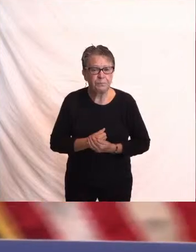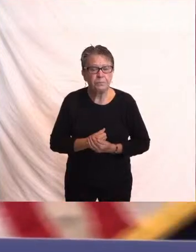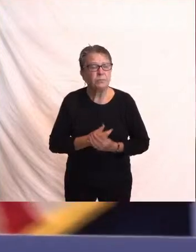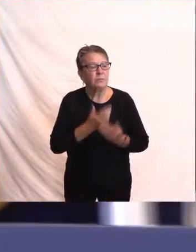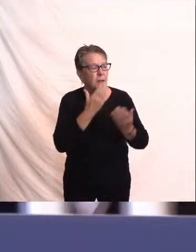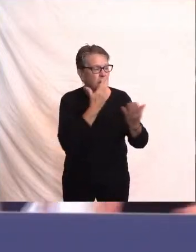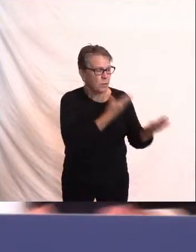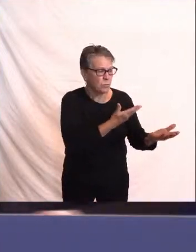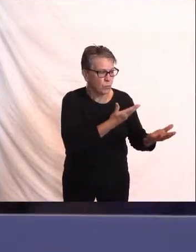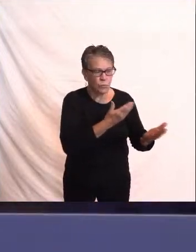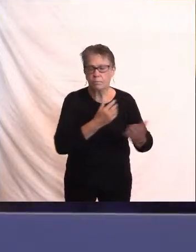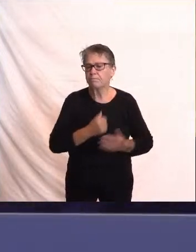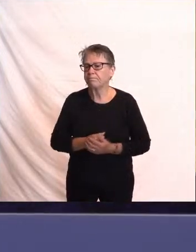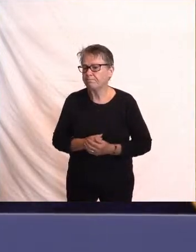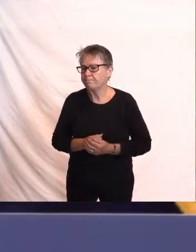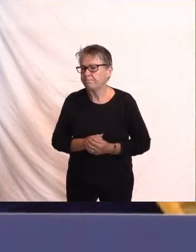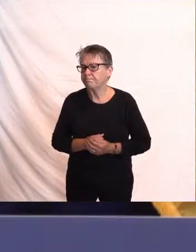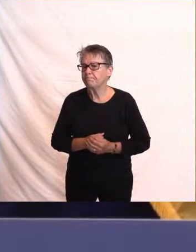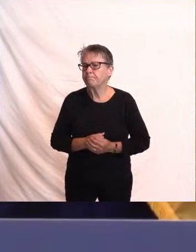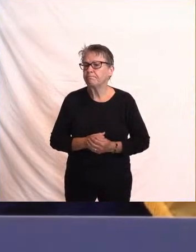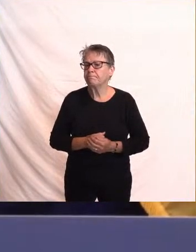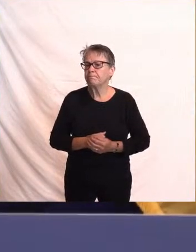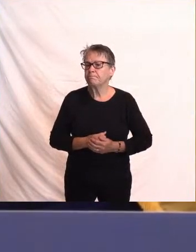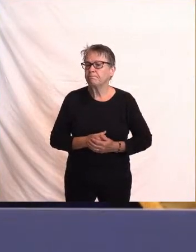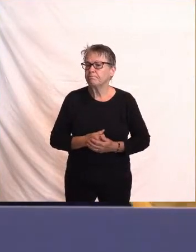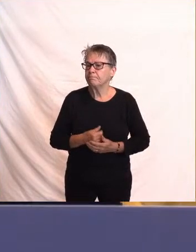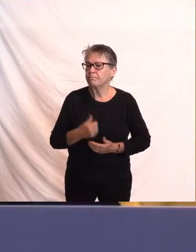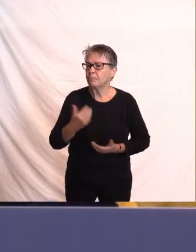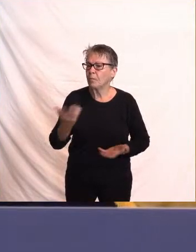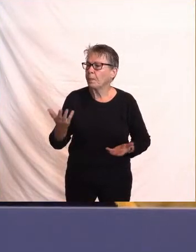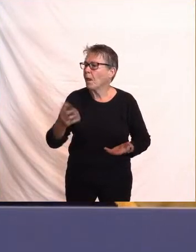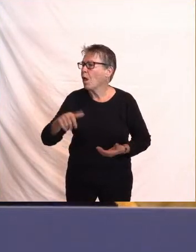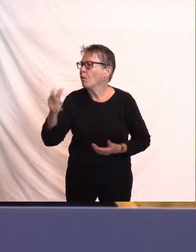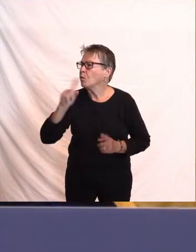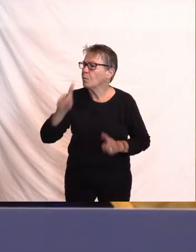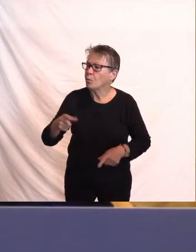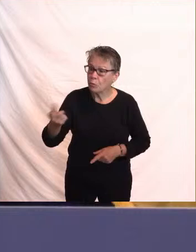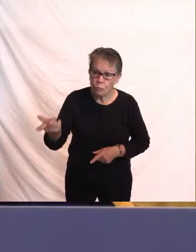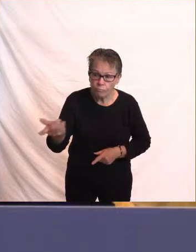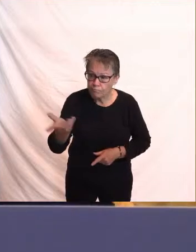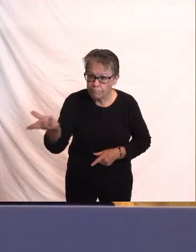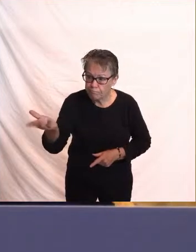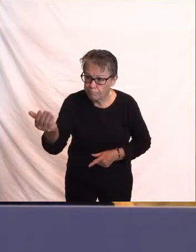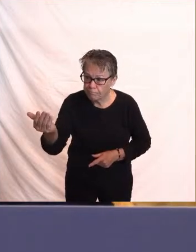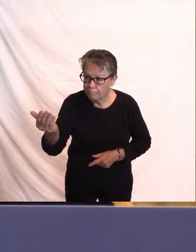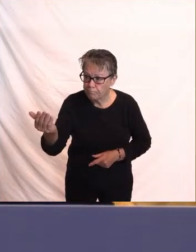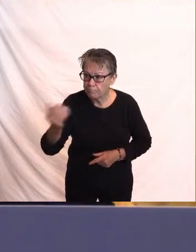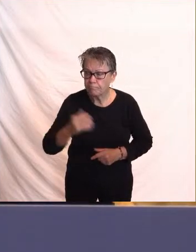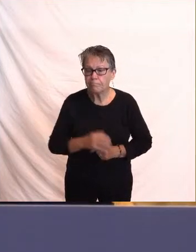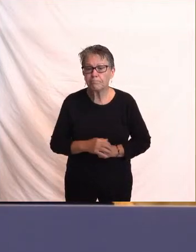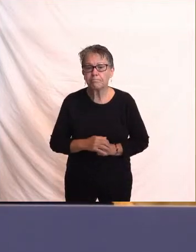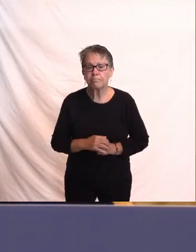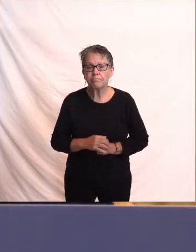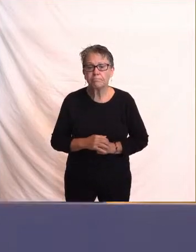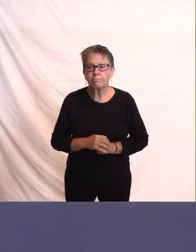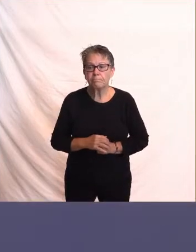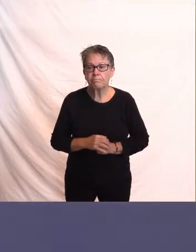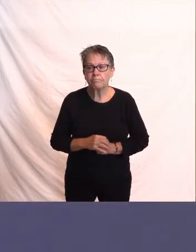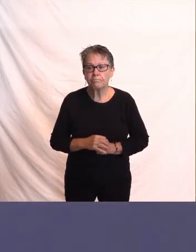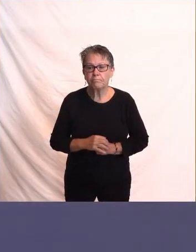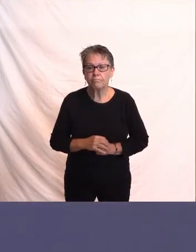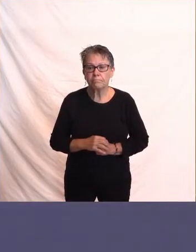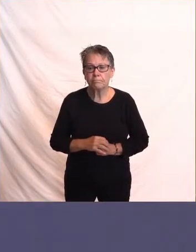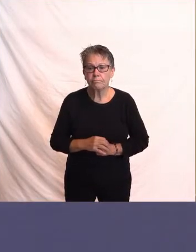Joey. Alex, good afternoon. Good afternoon, Governor. Dr. Lifshitz, Governor Murphy has suggested before that